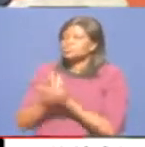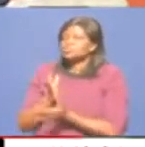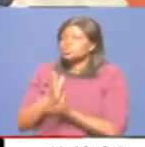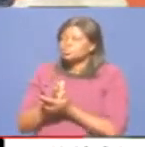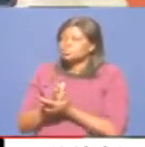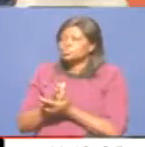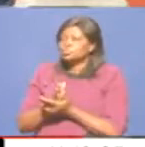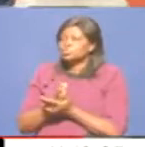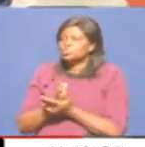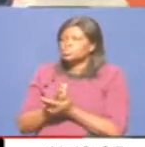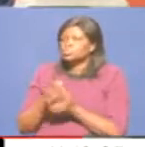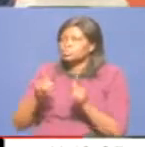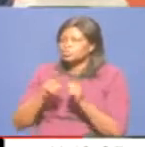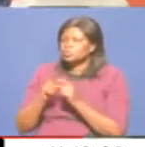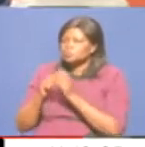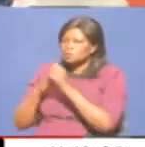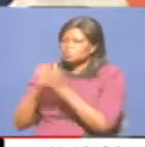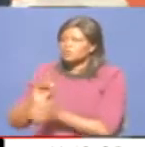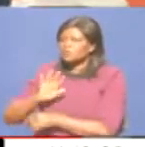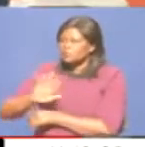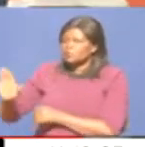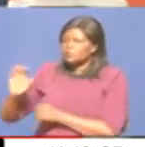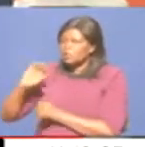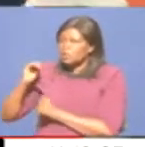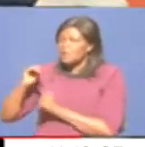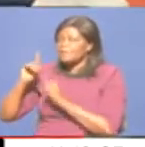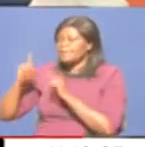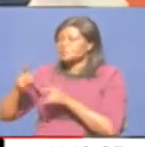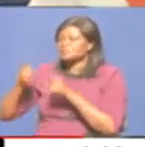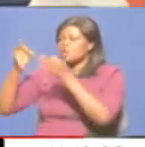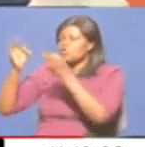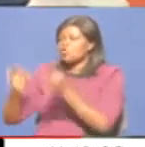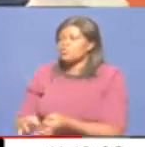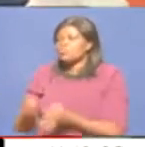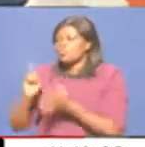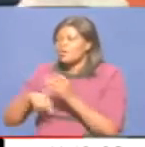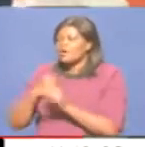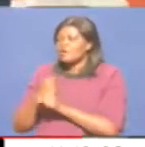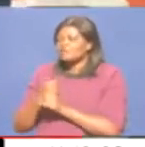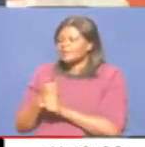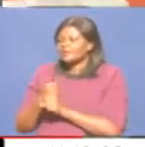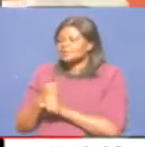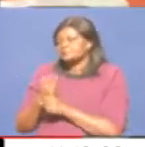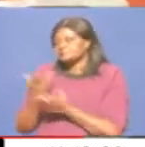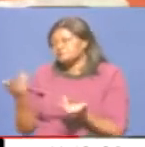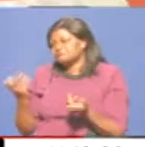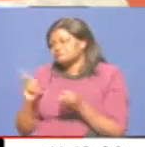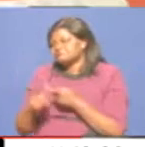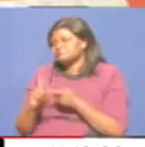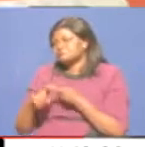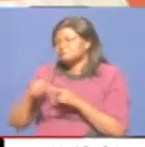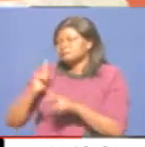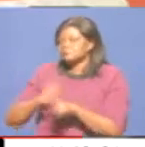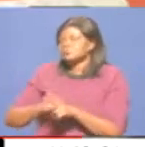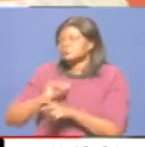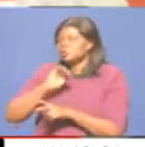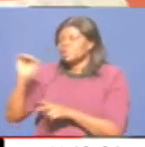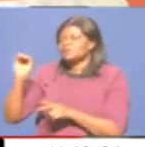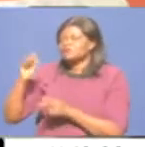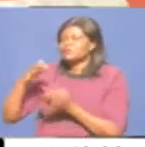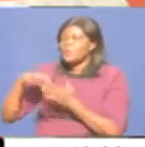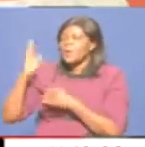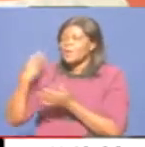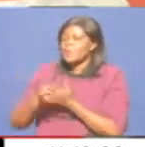as leaders of those counties, they should be able to account for what they have done. Mm-hmm. Okay? Number two, when you are asking for extra money, which